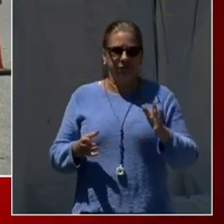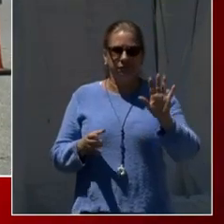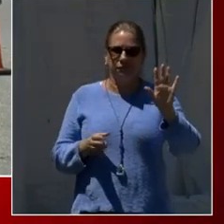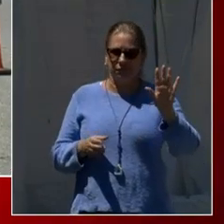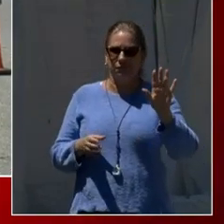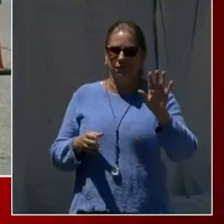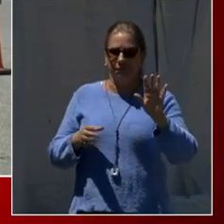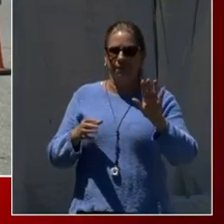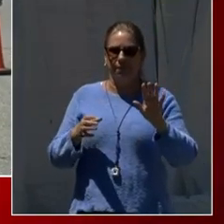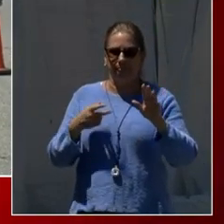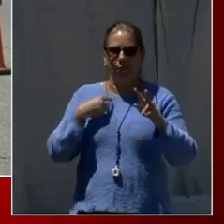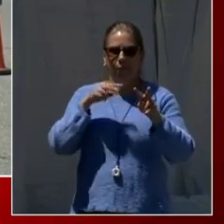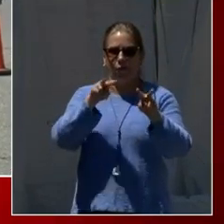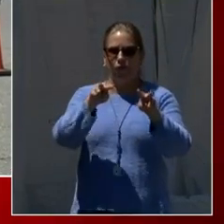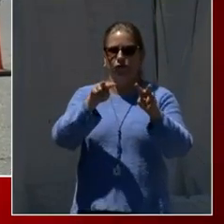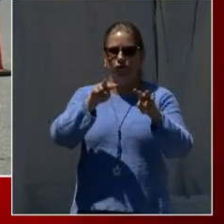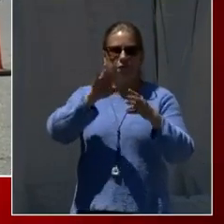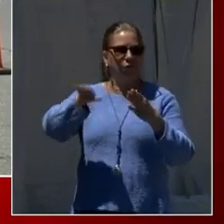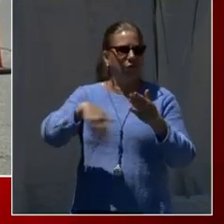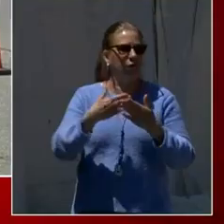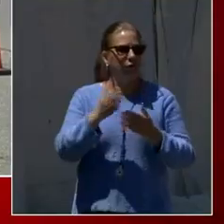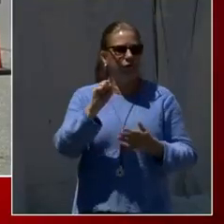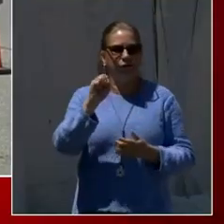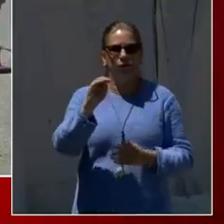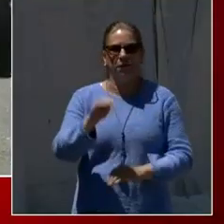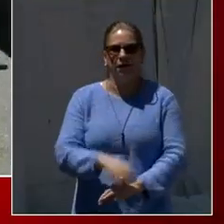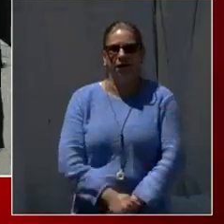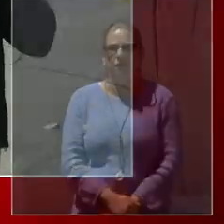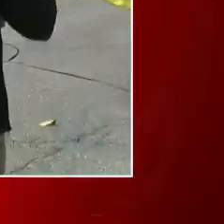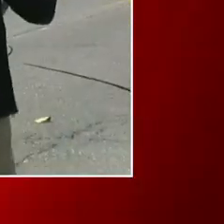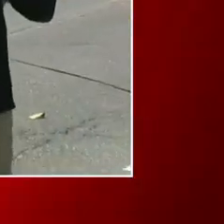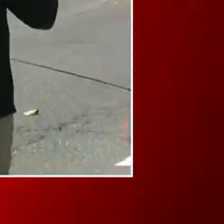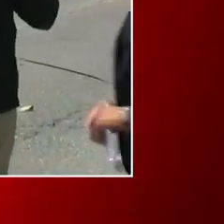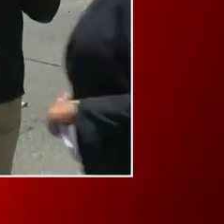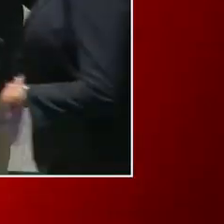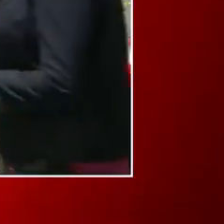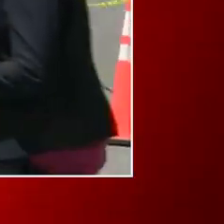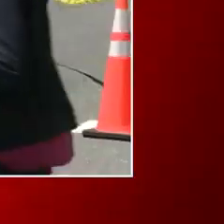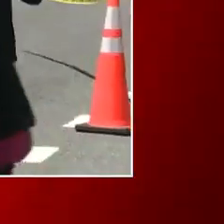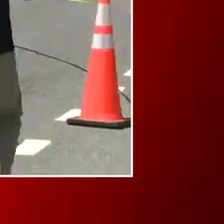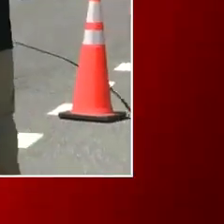social media avenues. Okay. Thank you, everybody. Thank you.